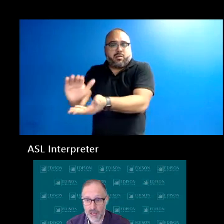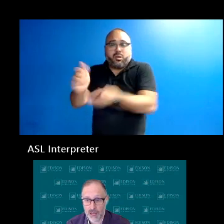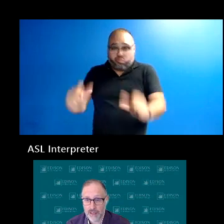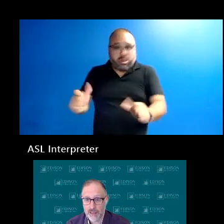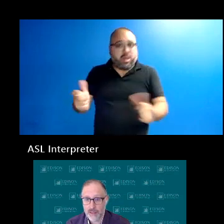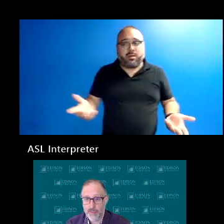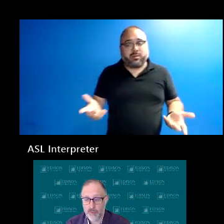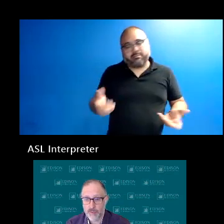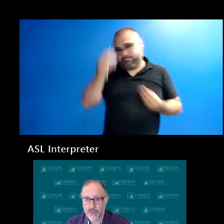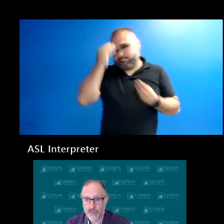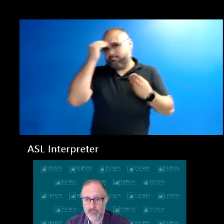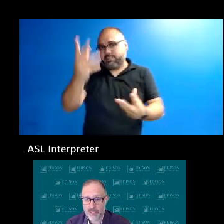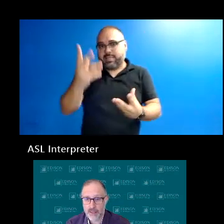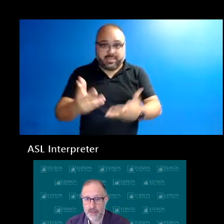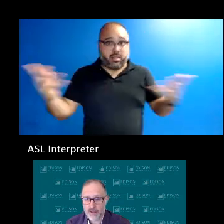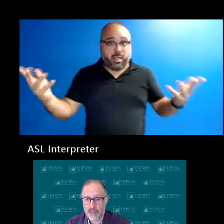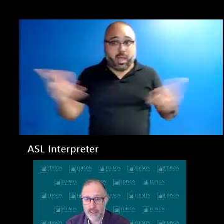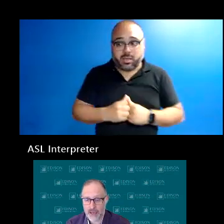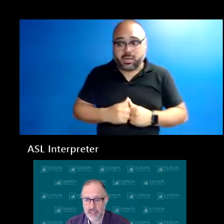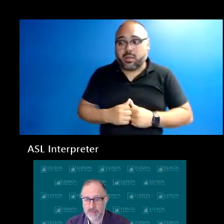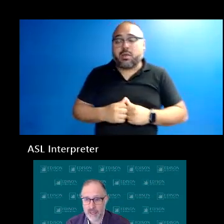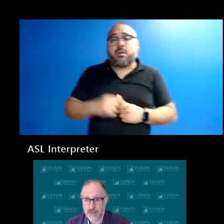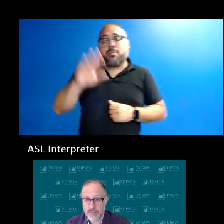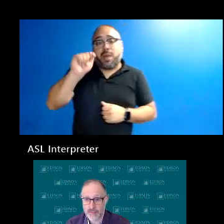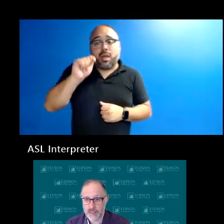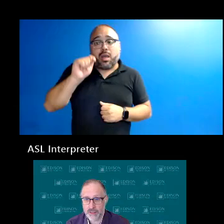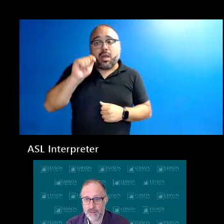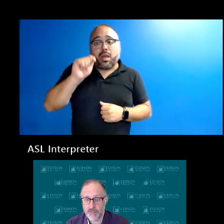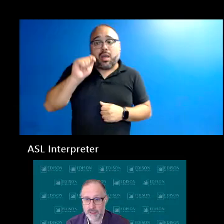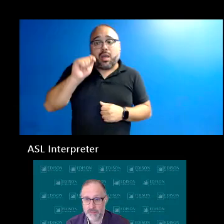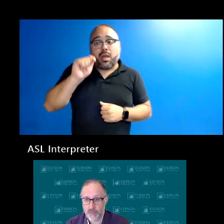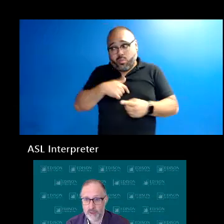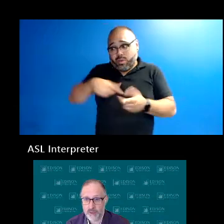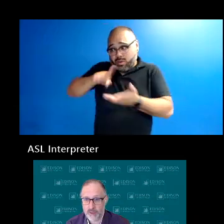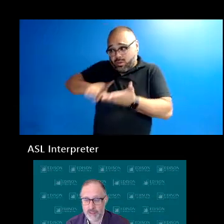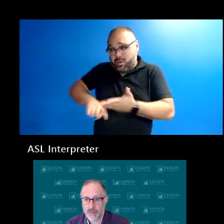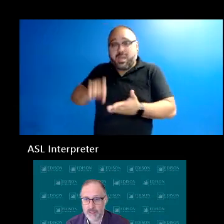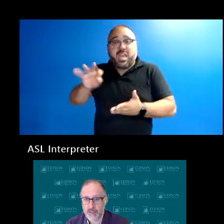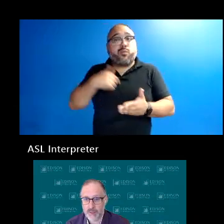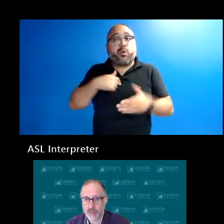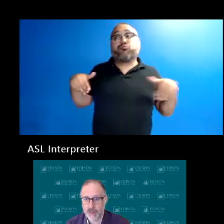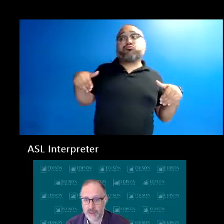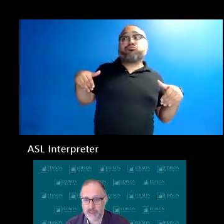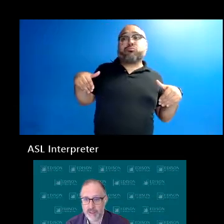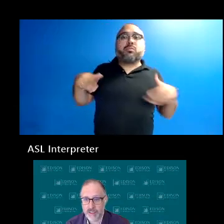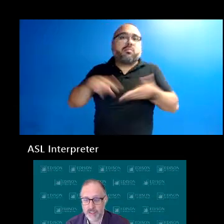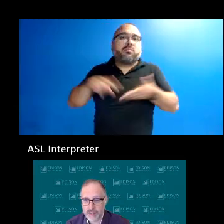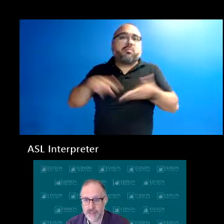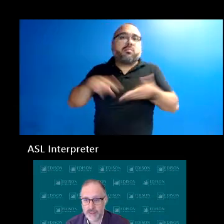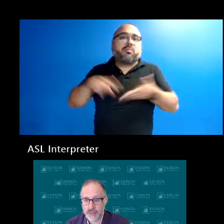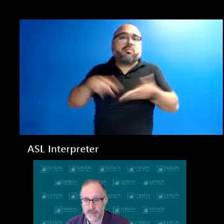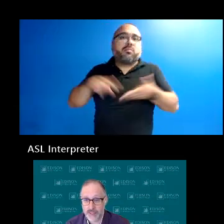a lot, but when we look at it, the action of not doing something could be more. So we need to make sure that we are actively